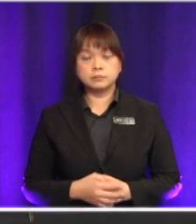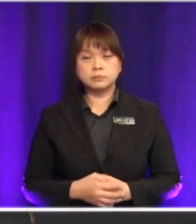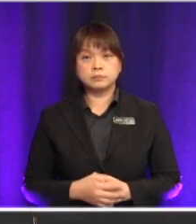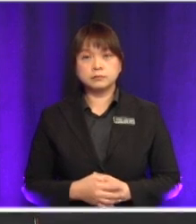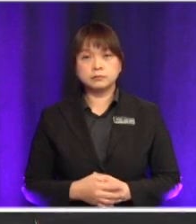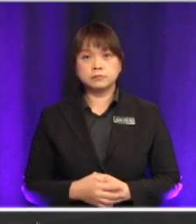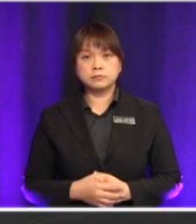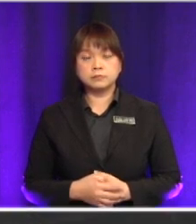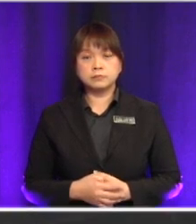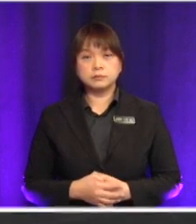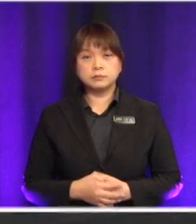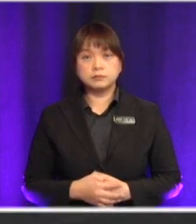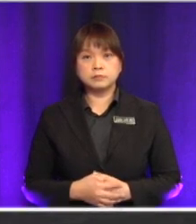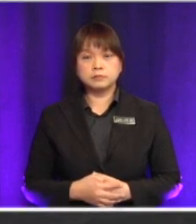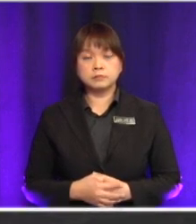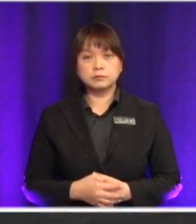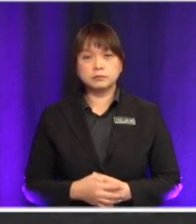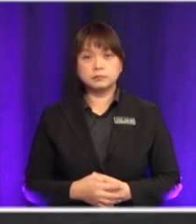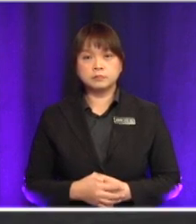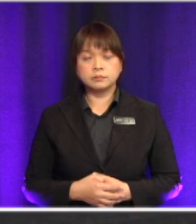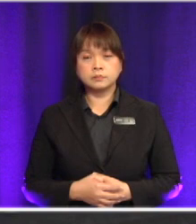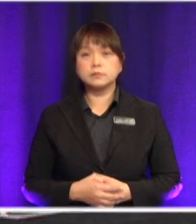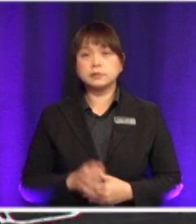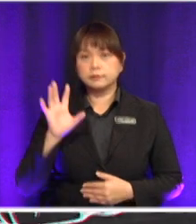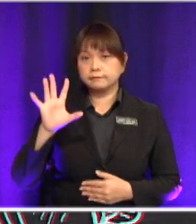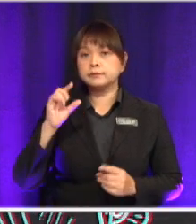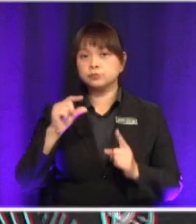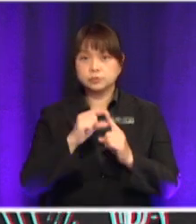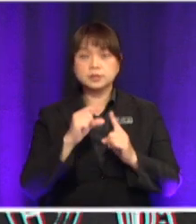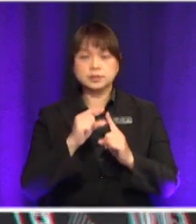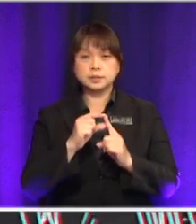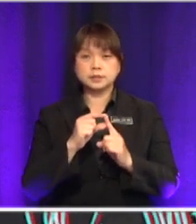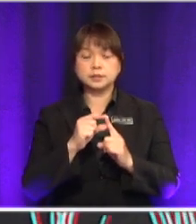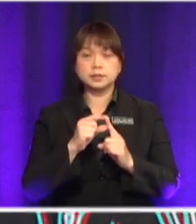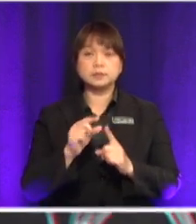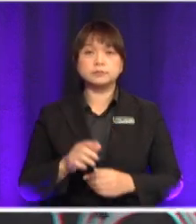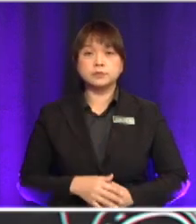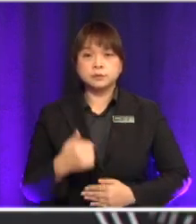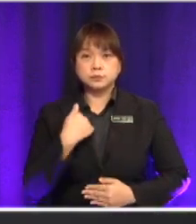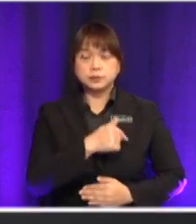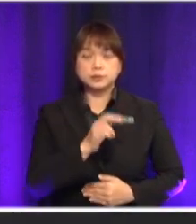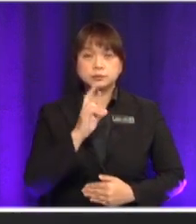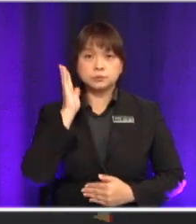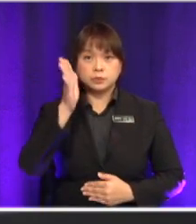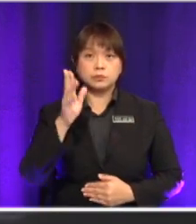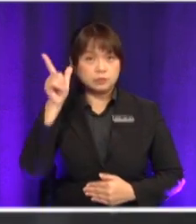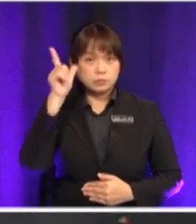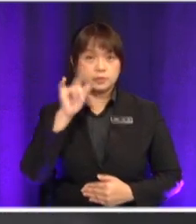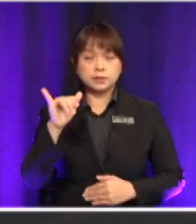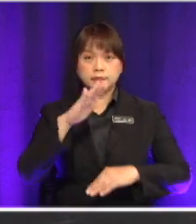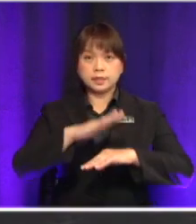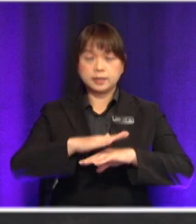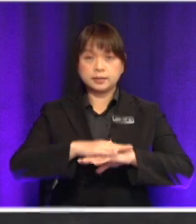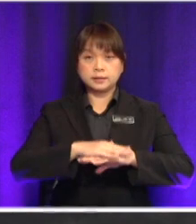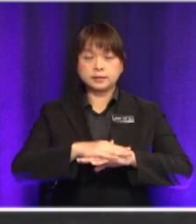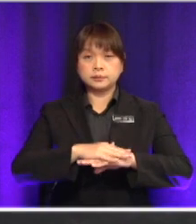Yeah. Yes, okay, because these are all the words that they'll be looking at and they'll be talking about when we are doing our activities. Okay, so let's move